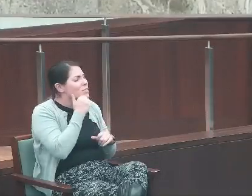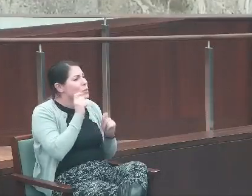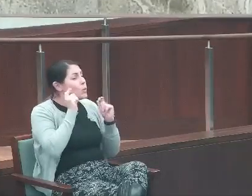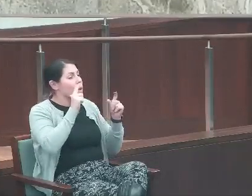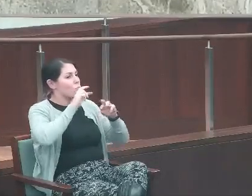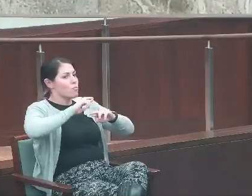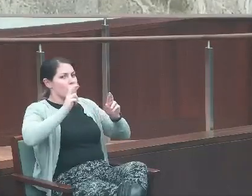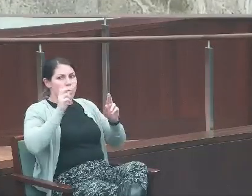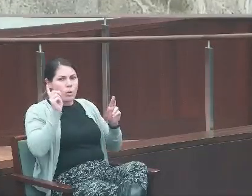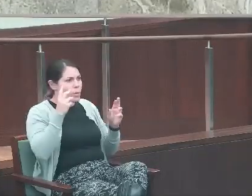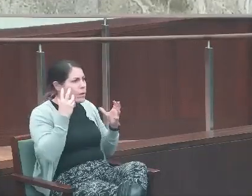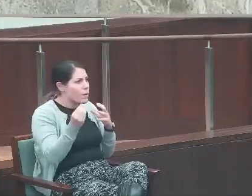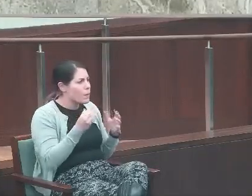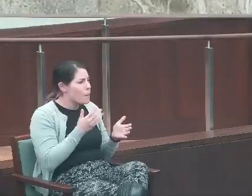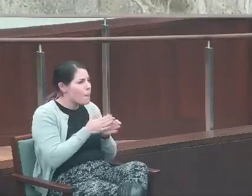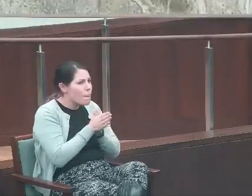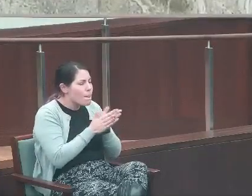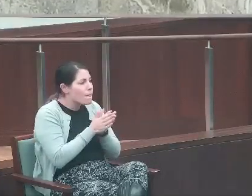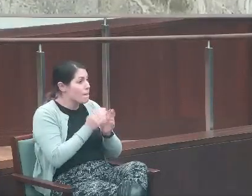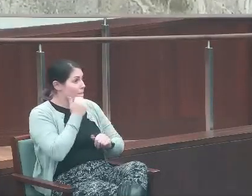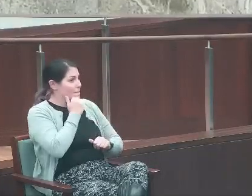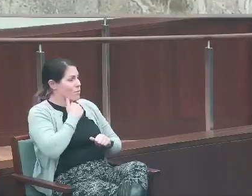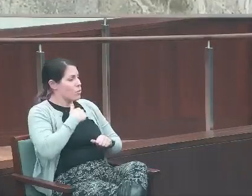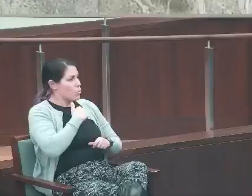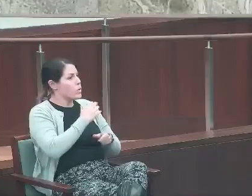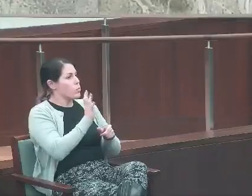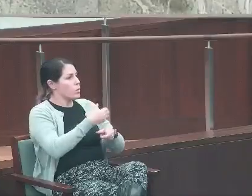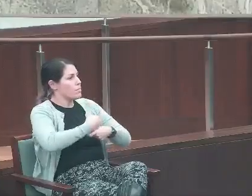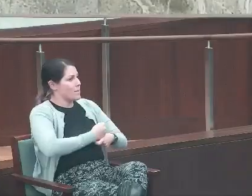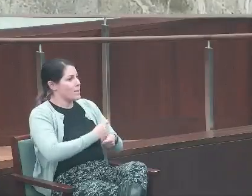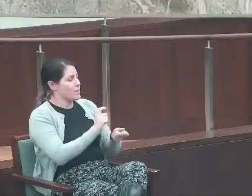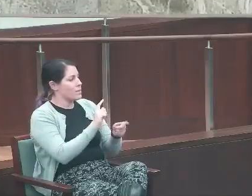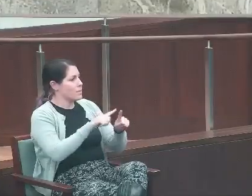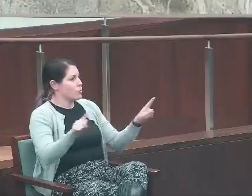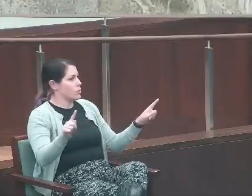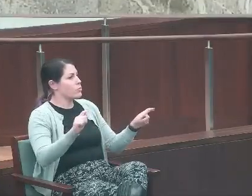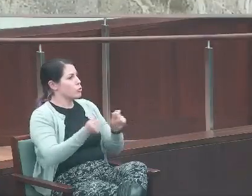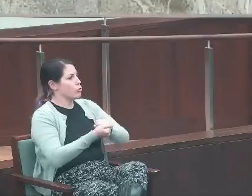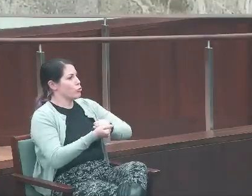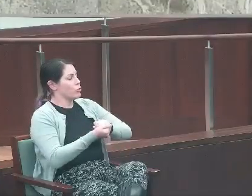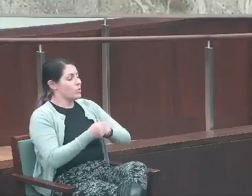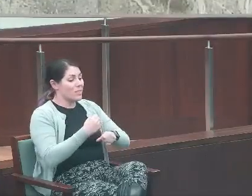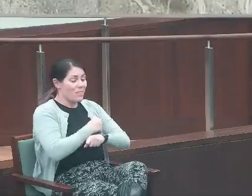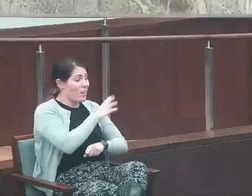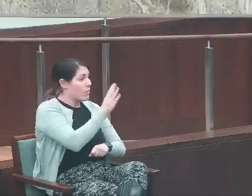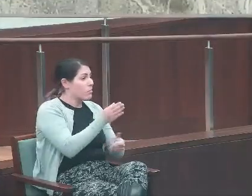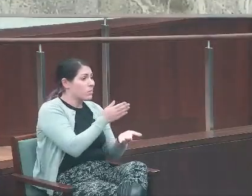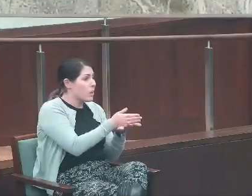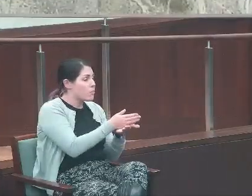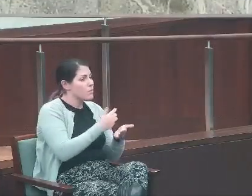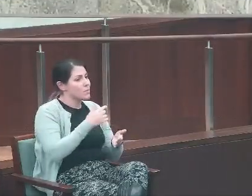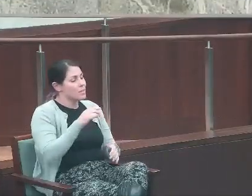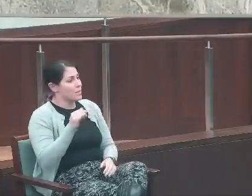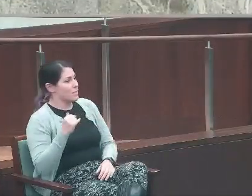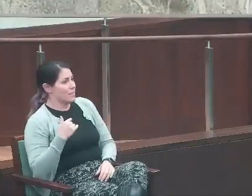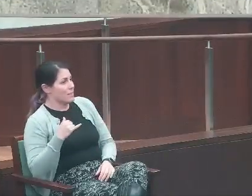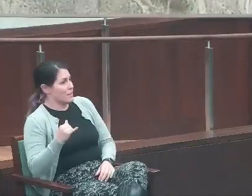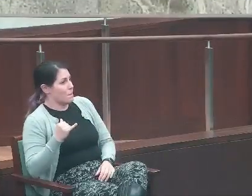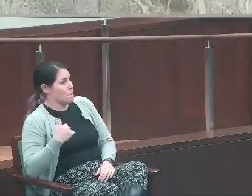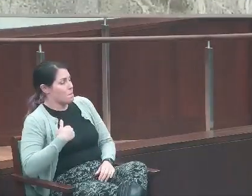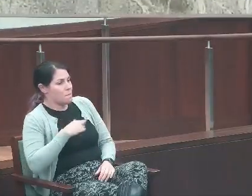go, because every day we make a difference. The fight never stops, and neither do I,